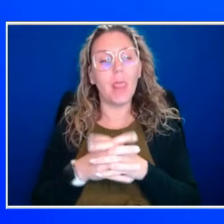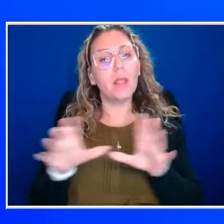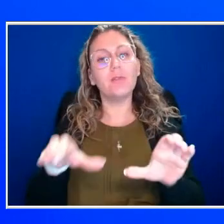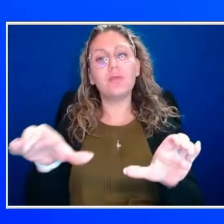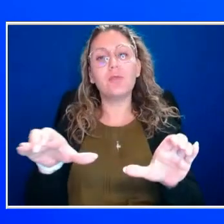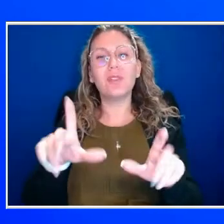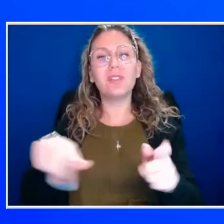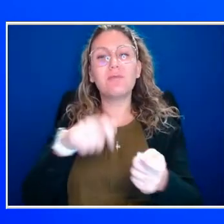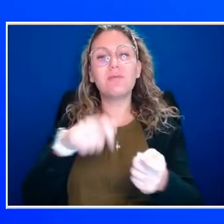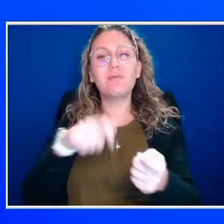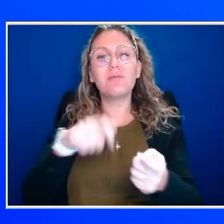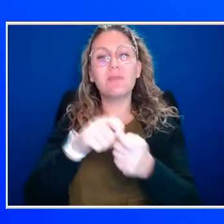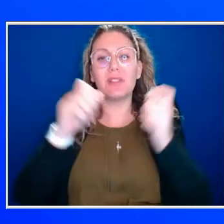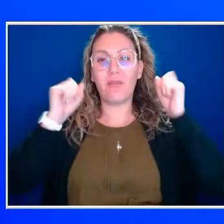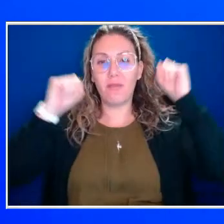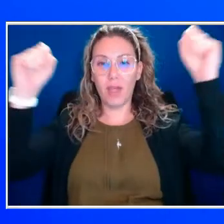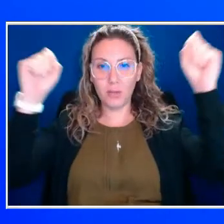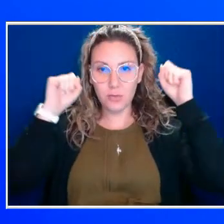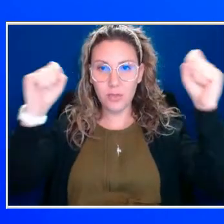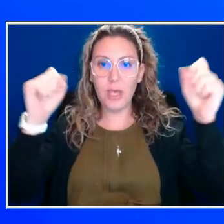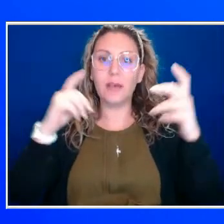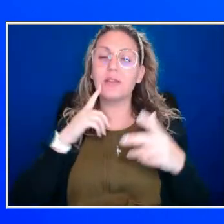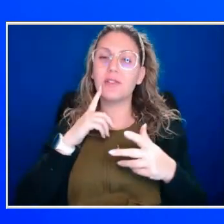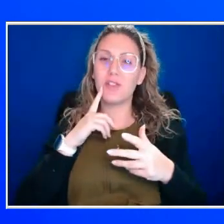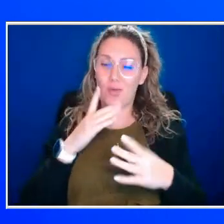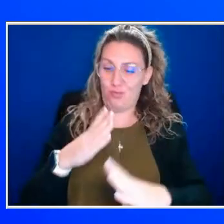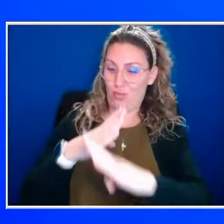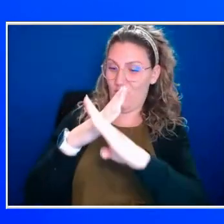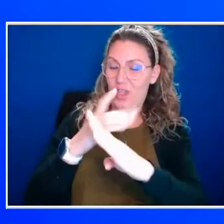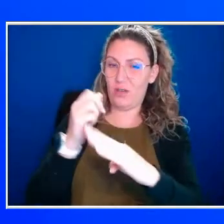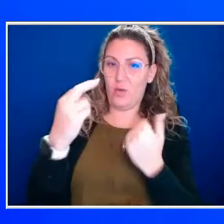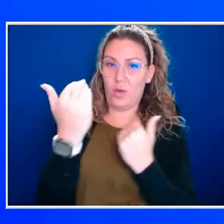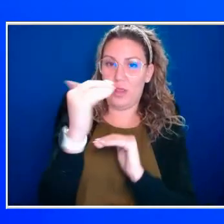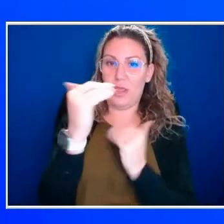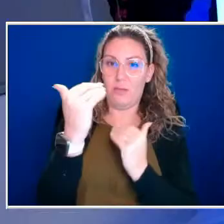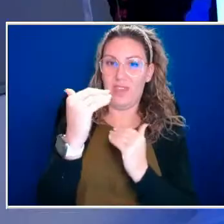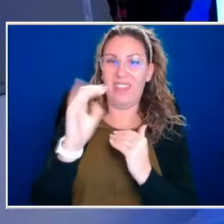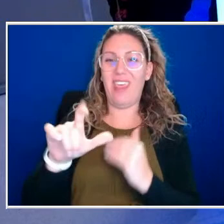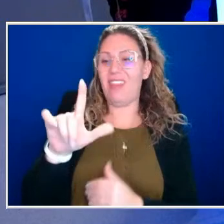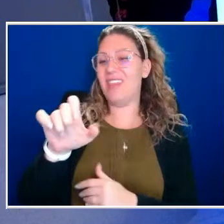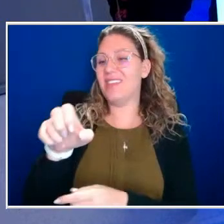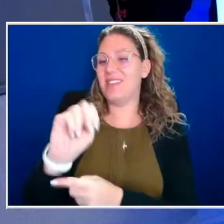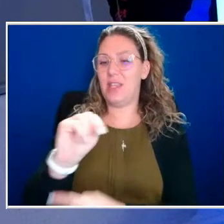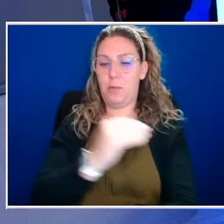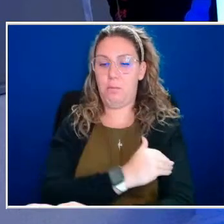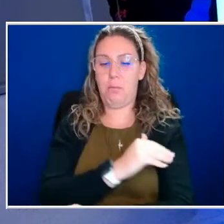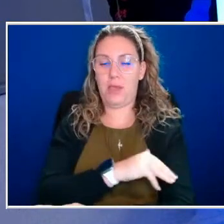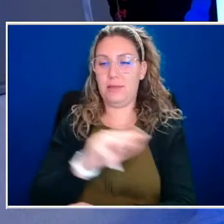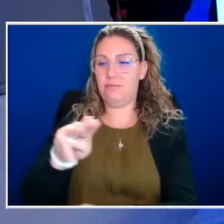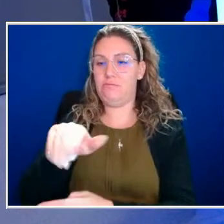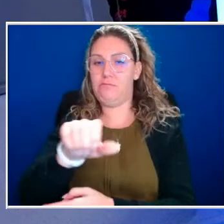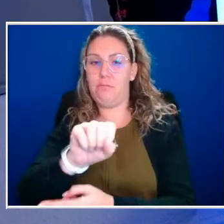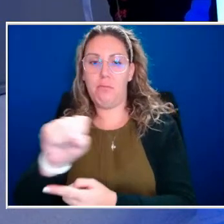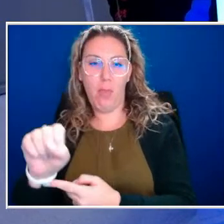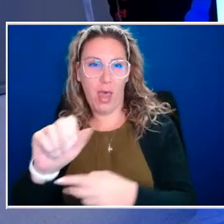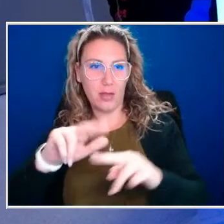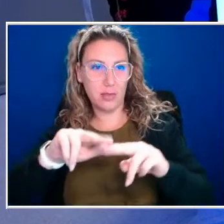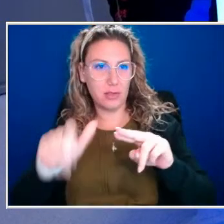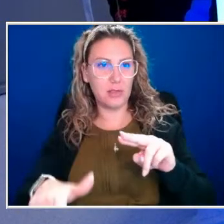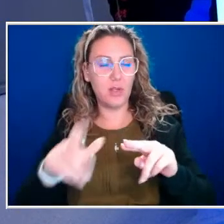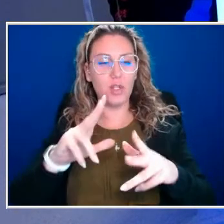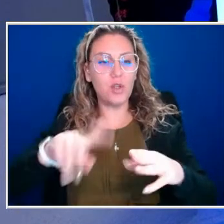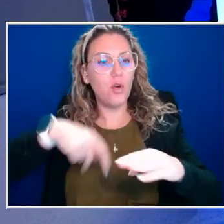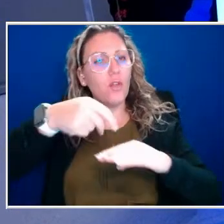So being able to sort of prevent or limit that lean muscle mass loss is critical. So when a fall occurs, what are those fall